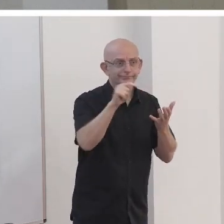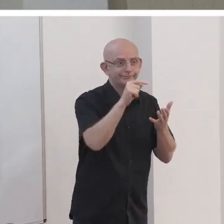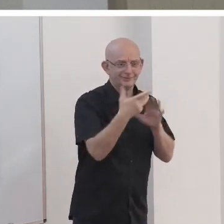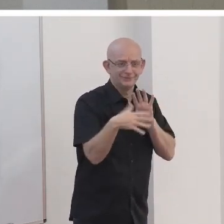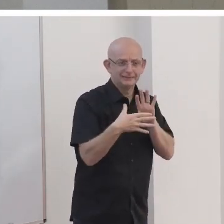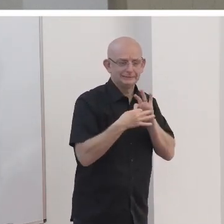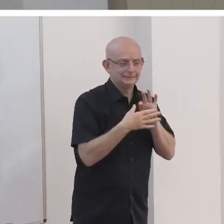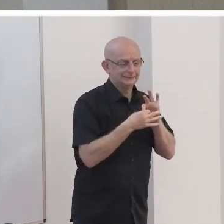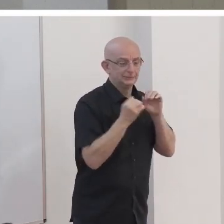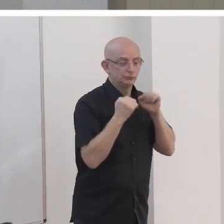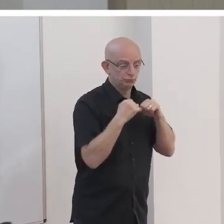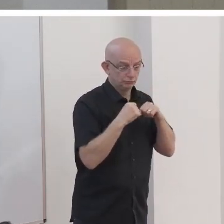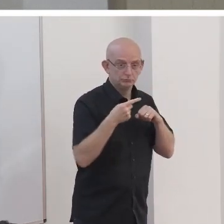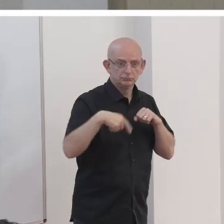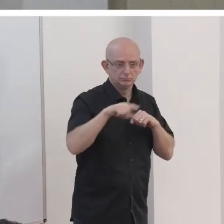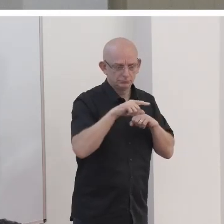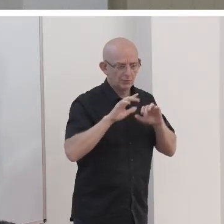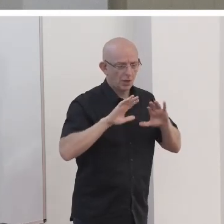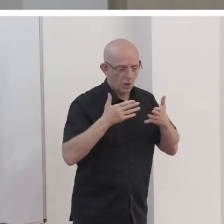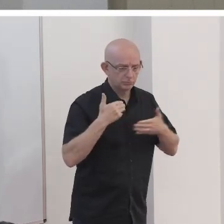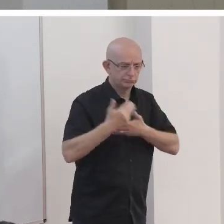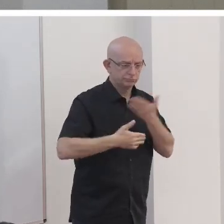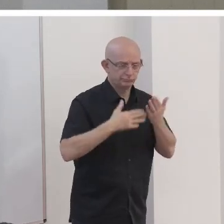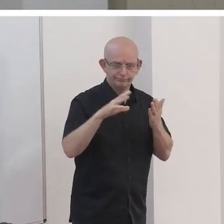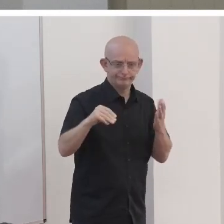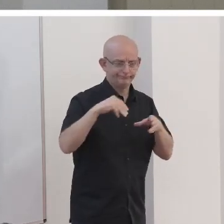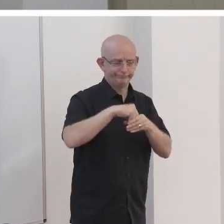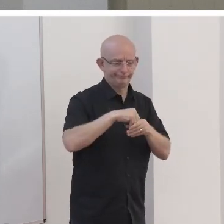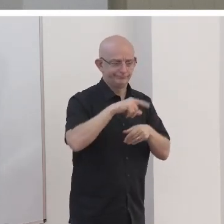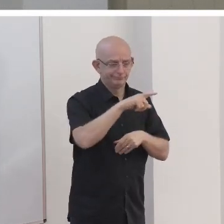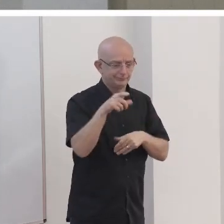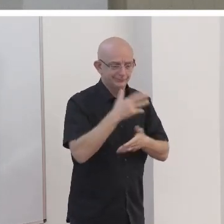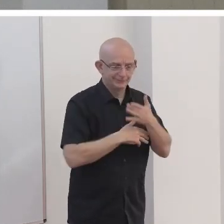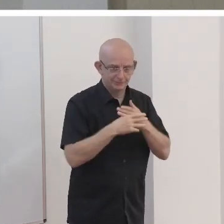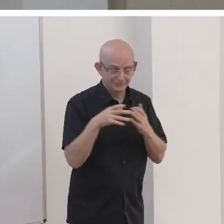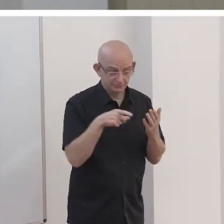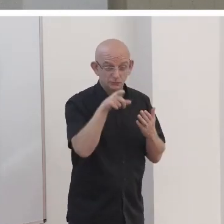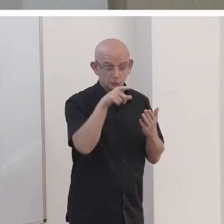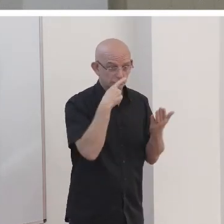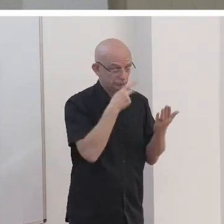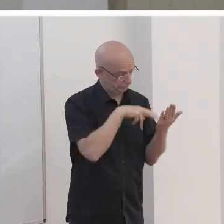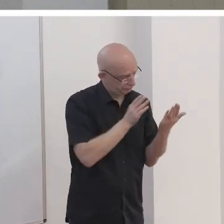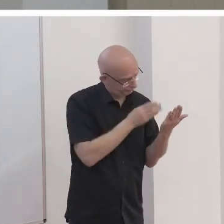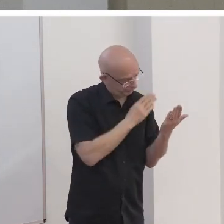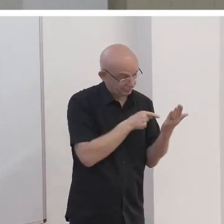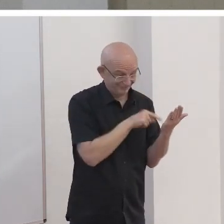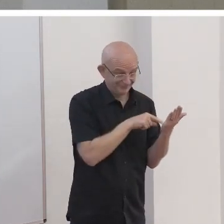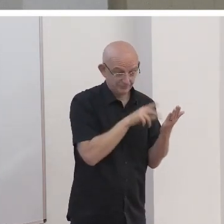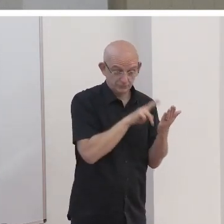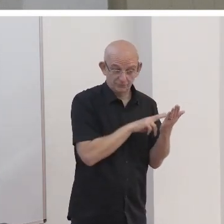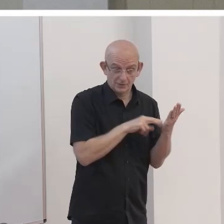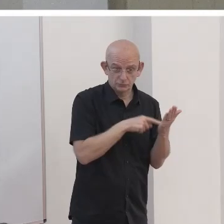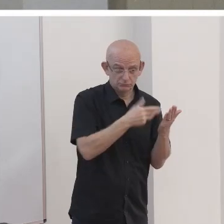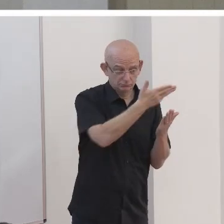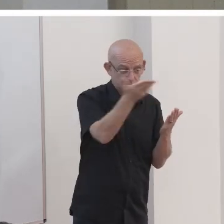look at the Convention, which I know you all have, you'll see that the rights are contained in Articles 9 to 30. And the founder of the Centre